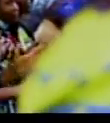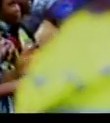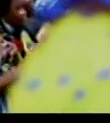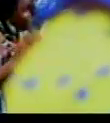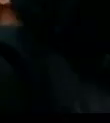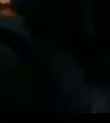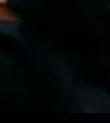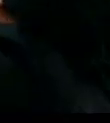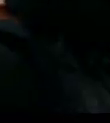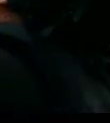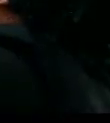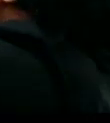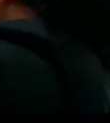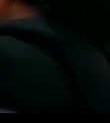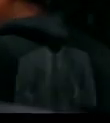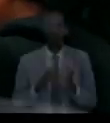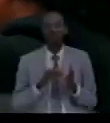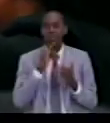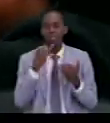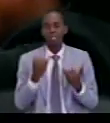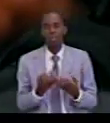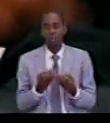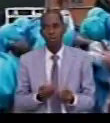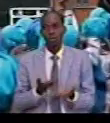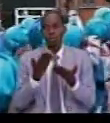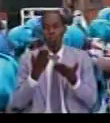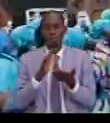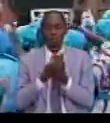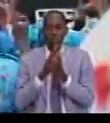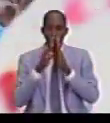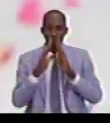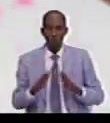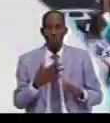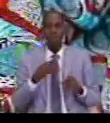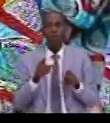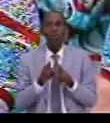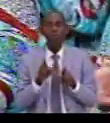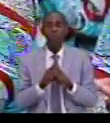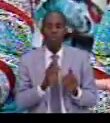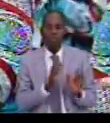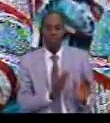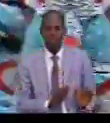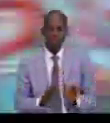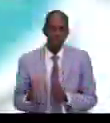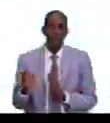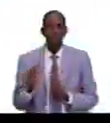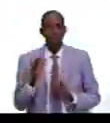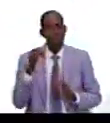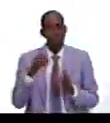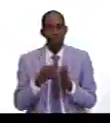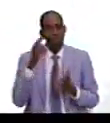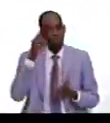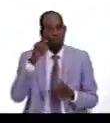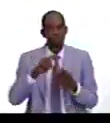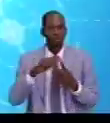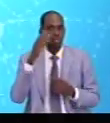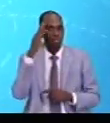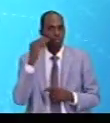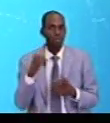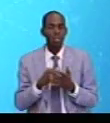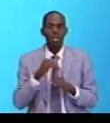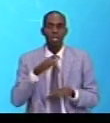not only offer you peace, but He also has provided a way for you to experience it at the Global Crusade with